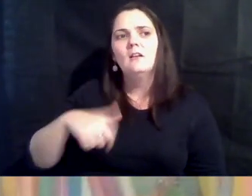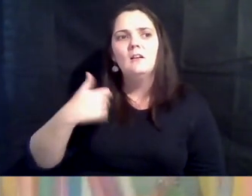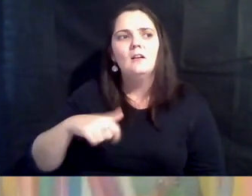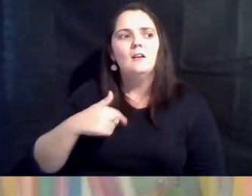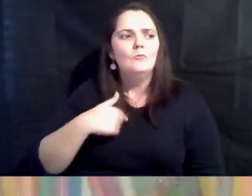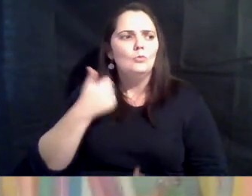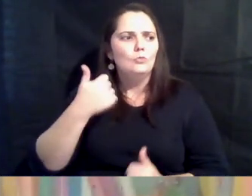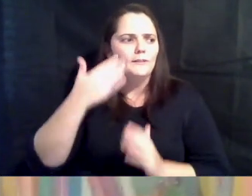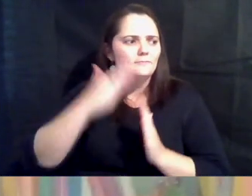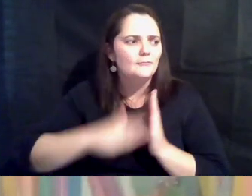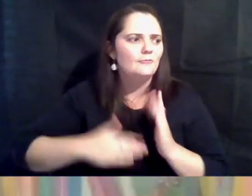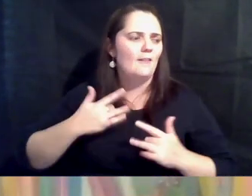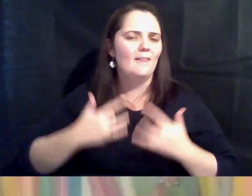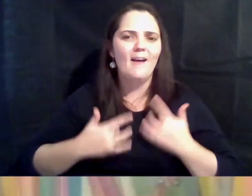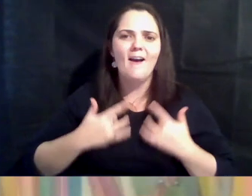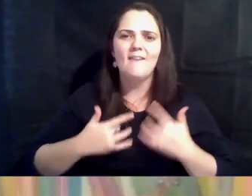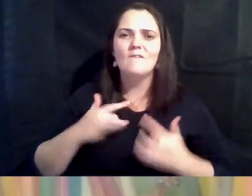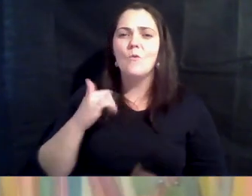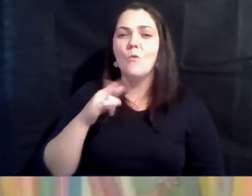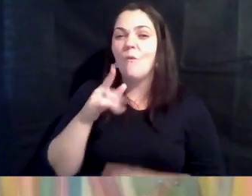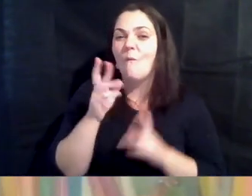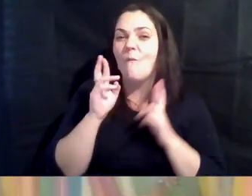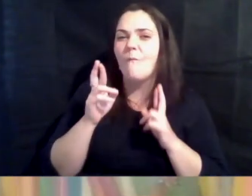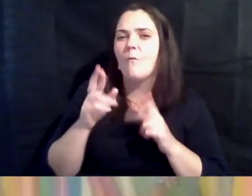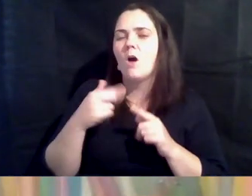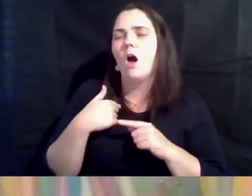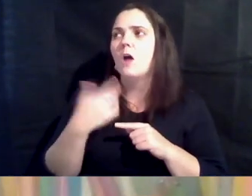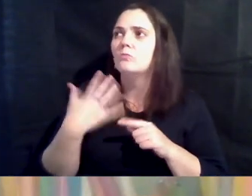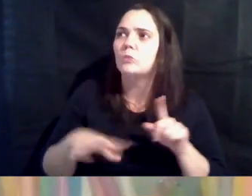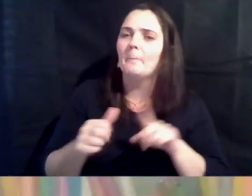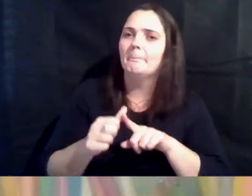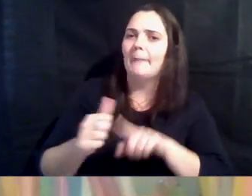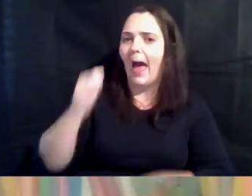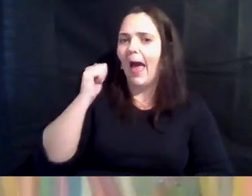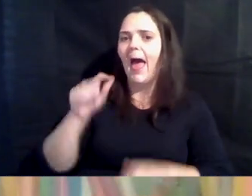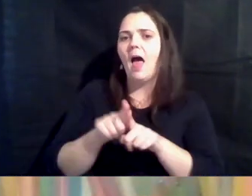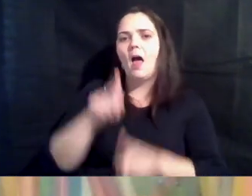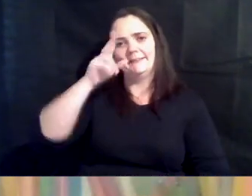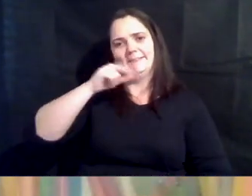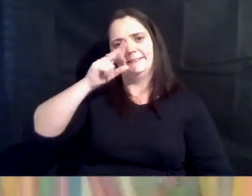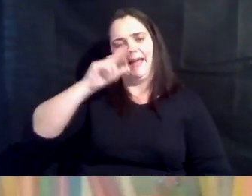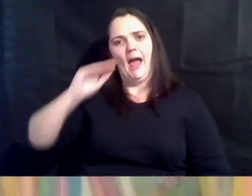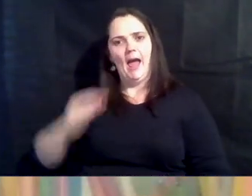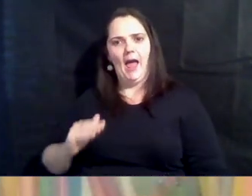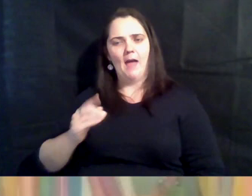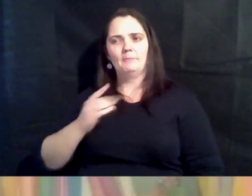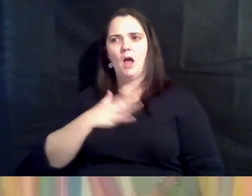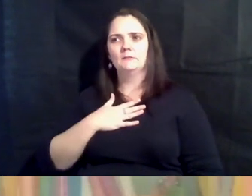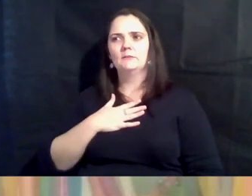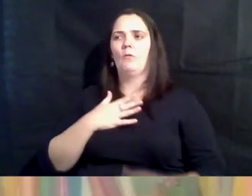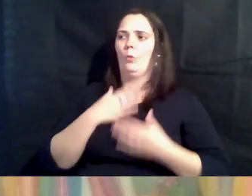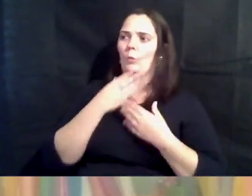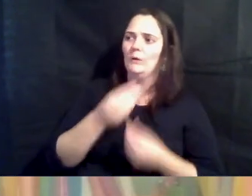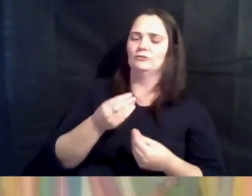you've learned, and in some ways, how much you wish you could go back and see through the eyes of your younger self and all that sort of stuff.